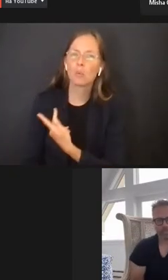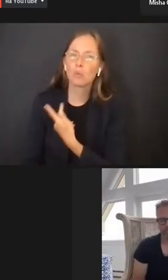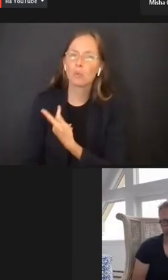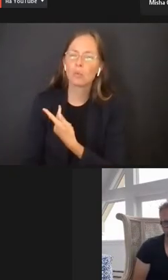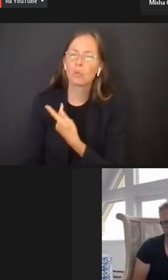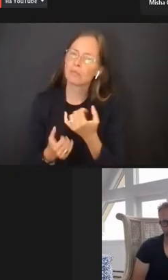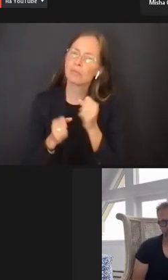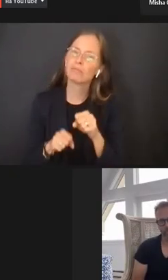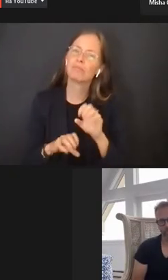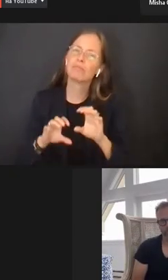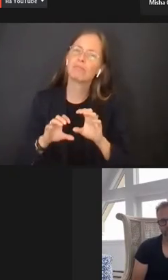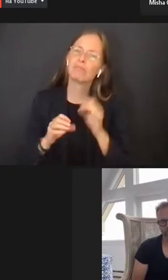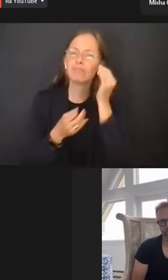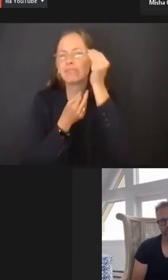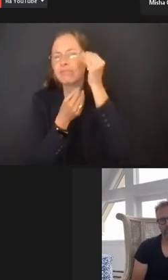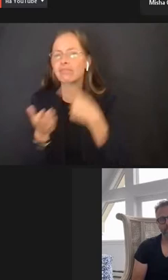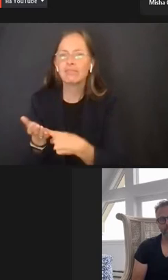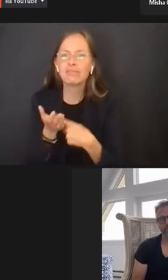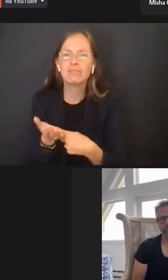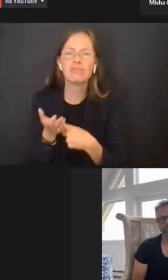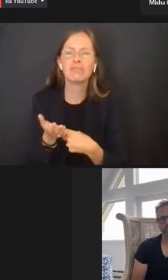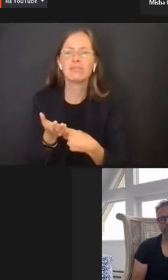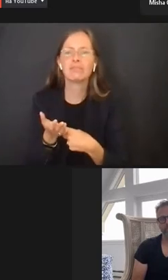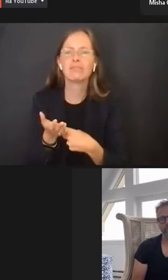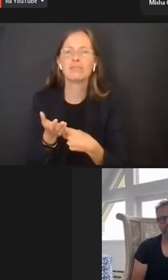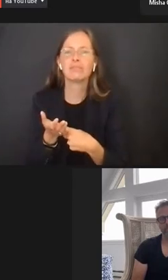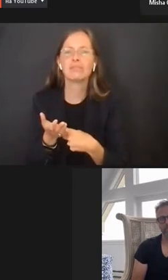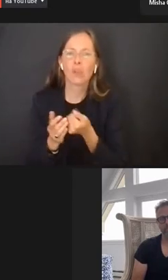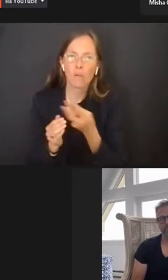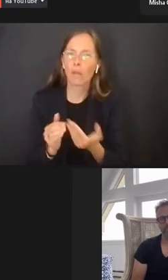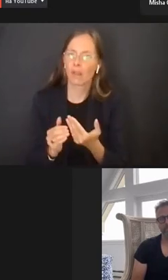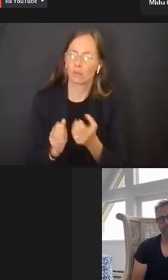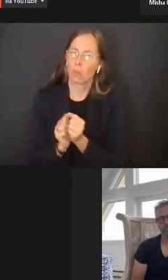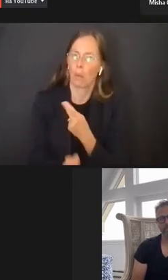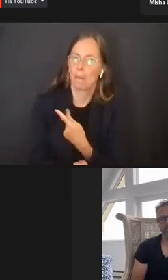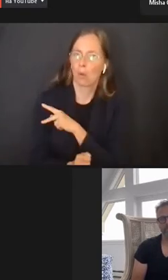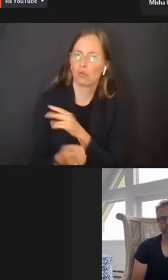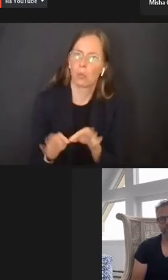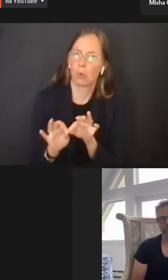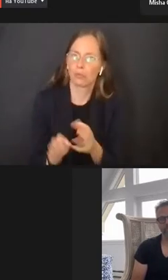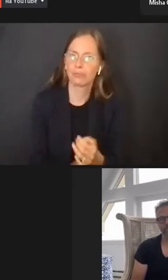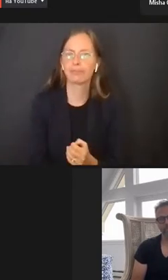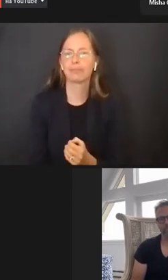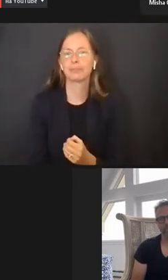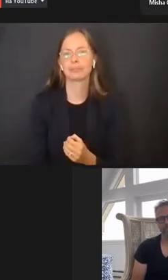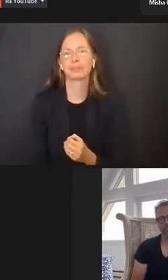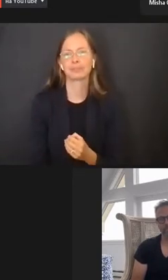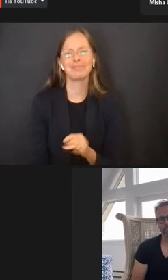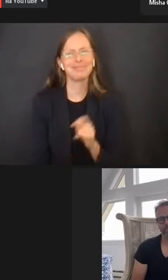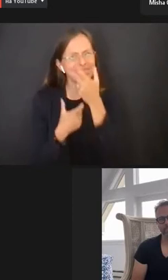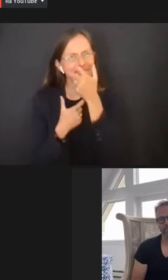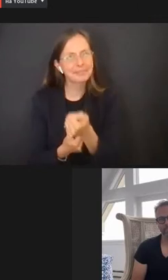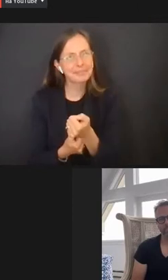some things that are personally relevant to one another. like it's it is kind of interesting. You